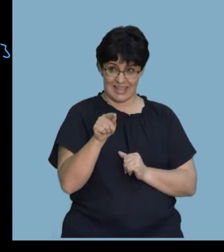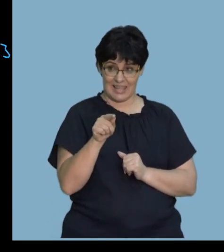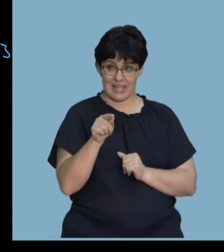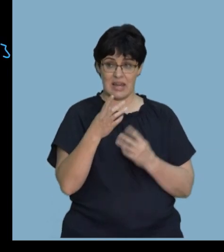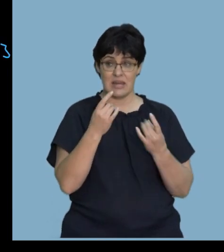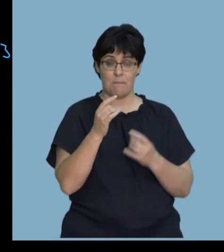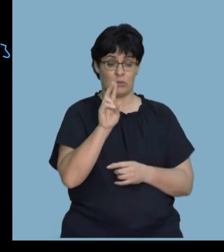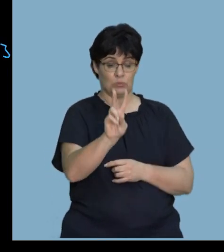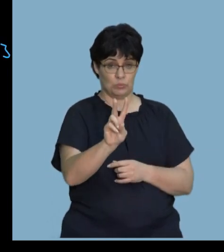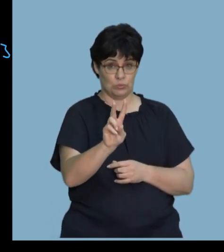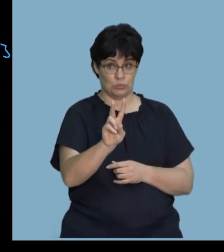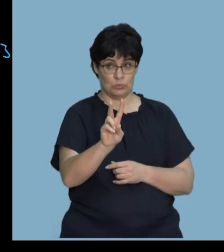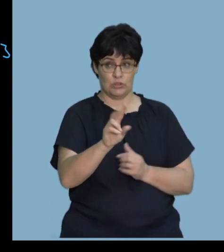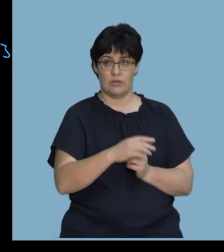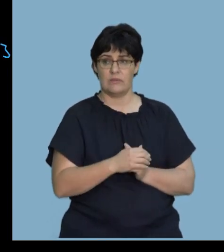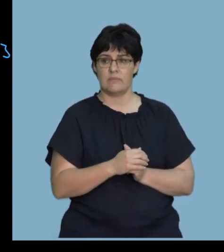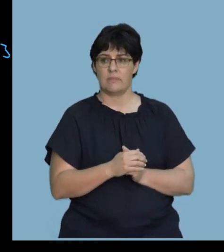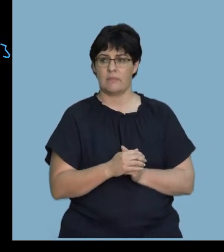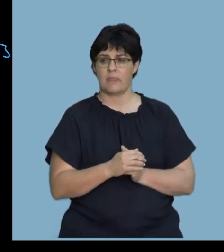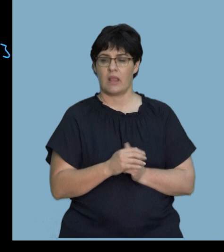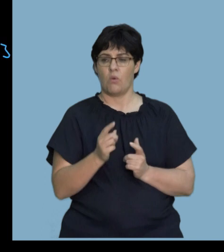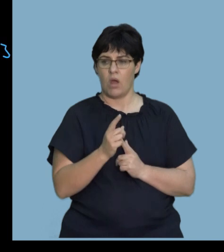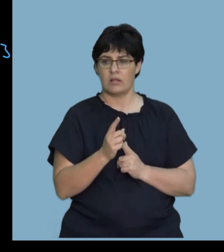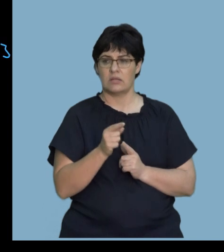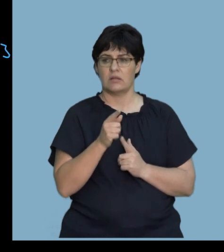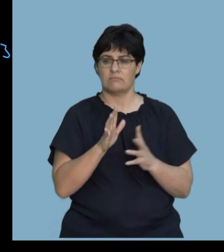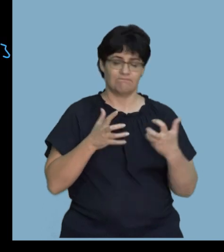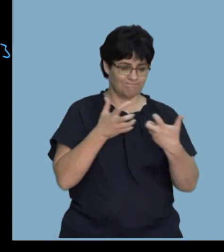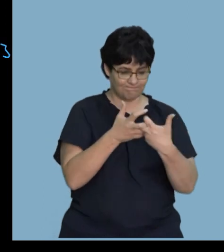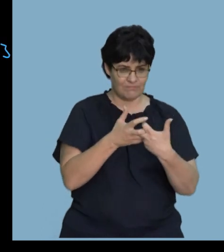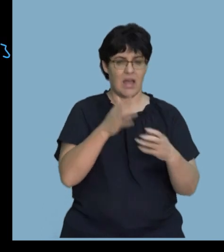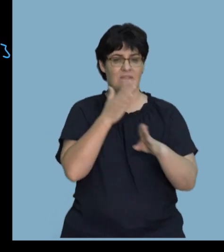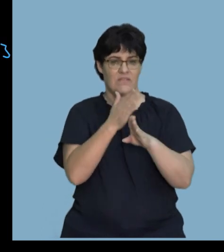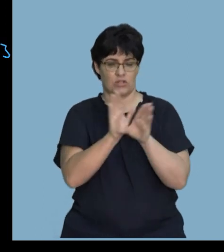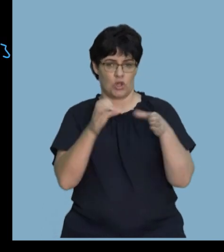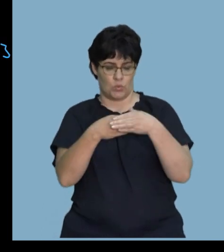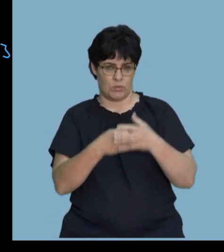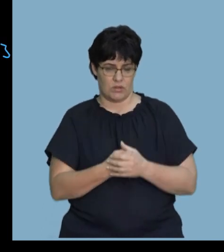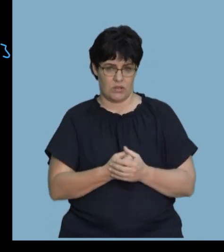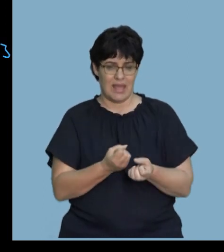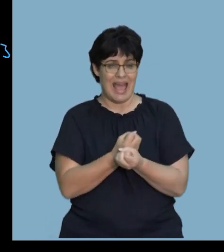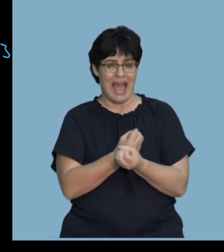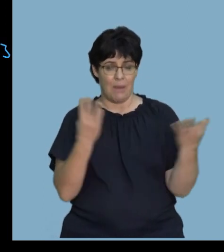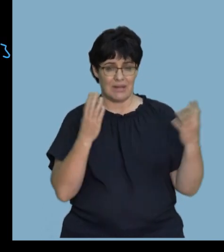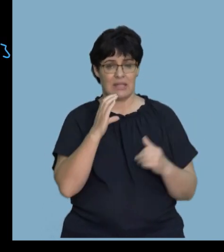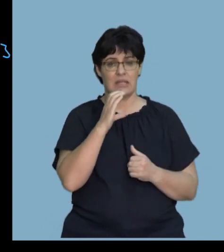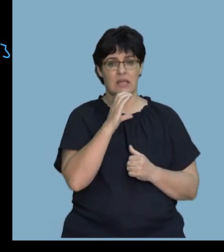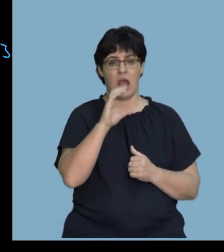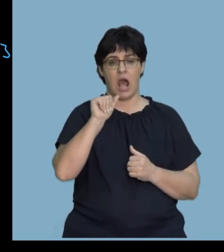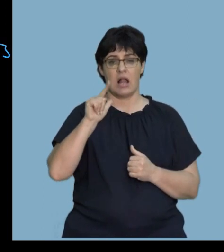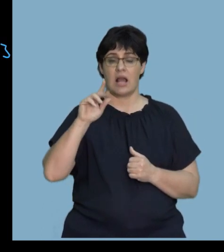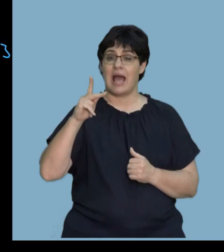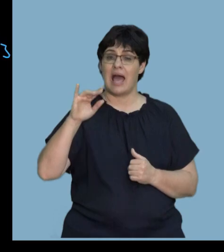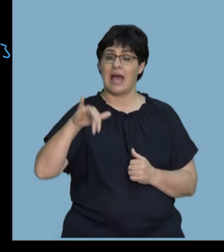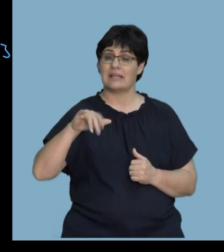in this case, okay, which is bonded to the functional group. How many alkyl groups are bonded to this carbon? We'll circle